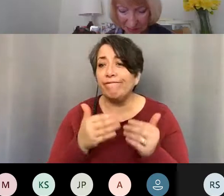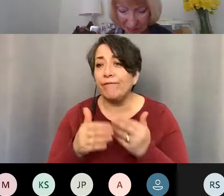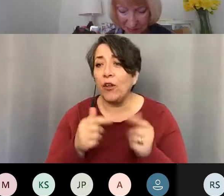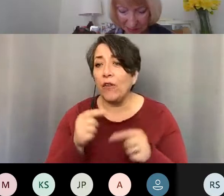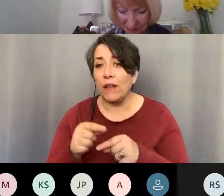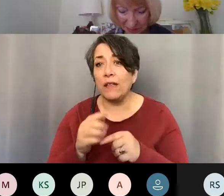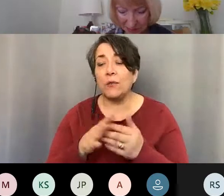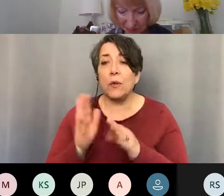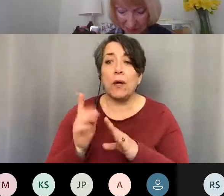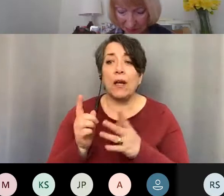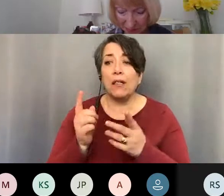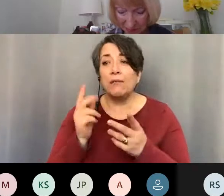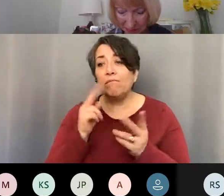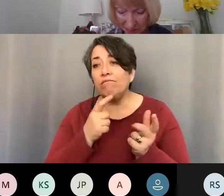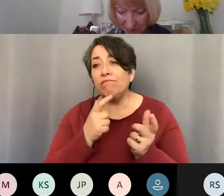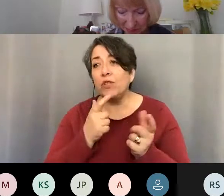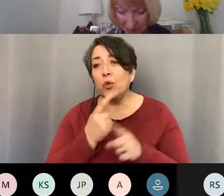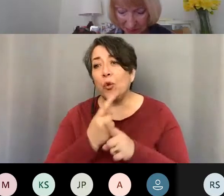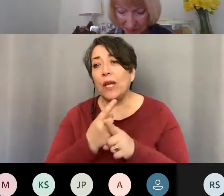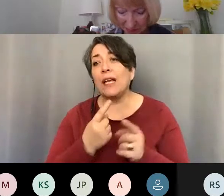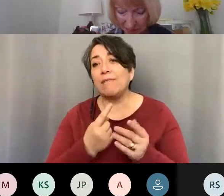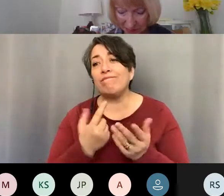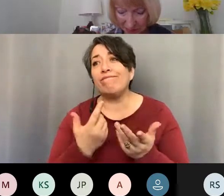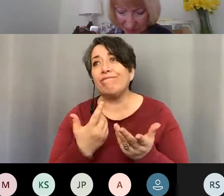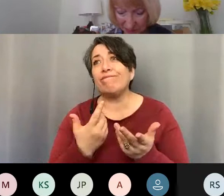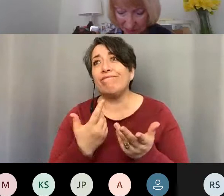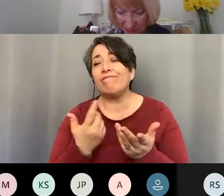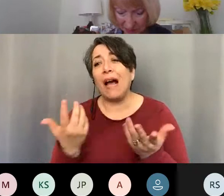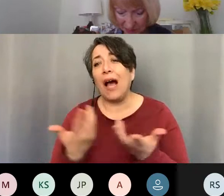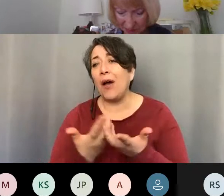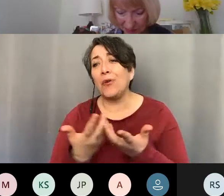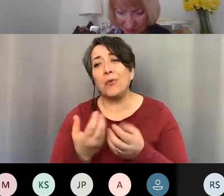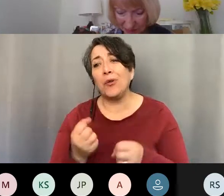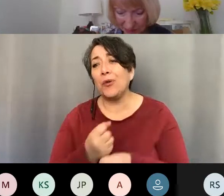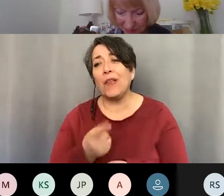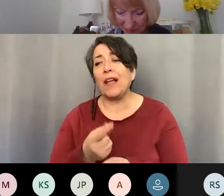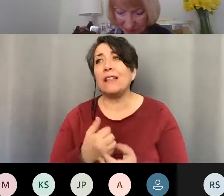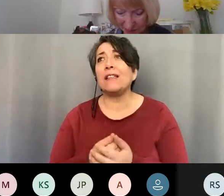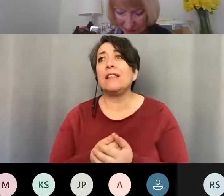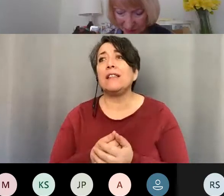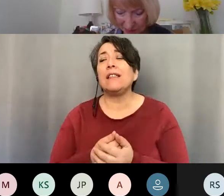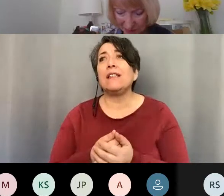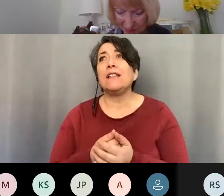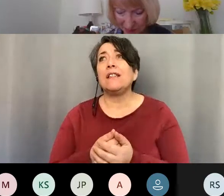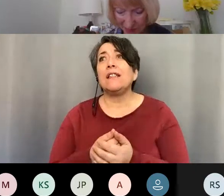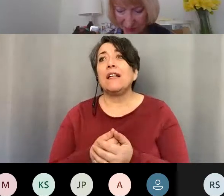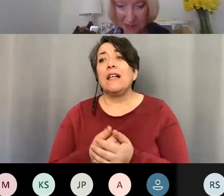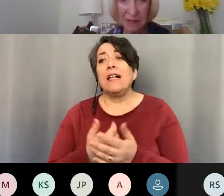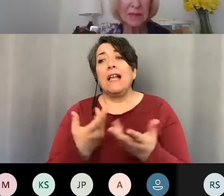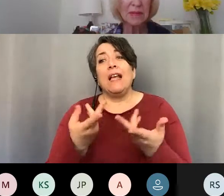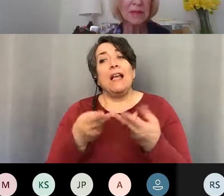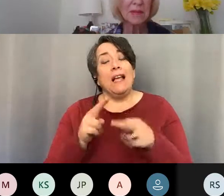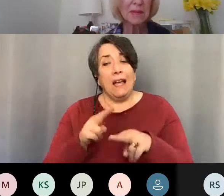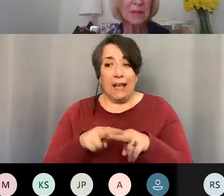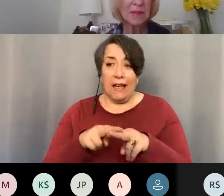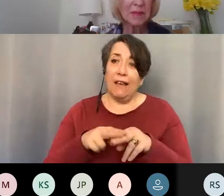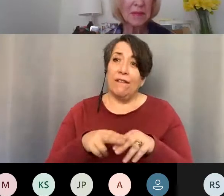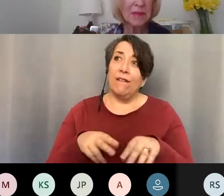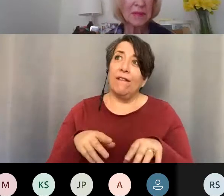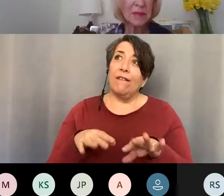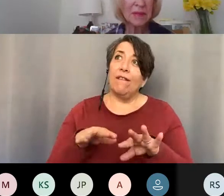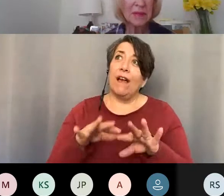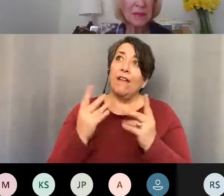mentioned, and one of the things that we have said is the processes predominantly remain the same as before. So if